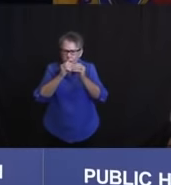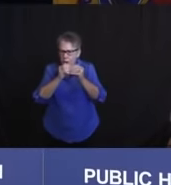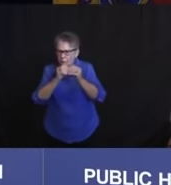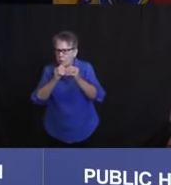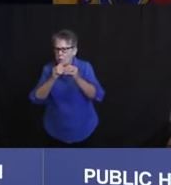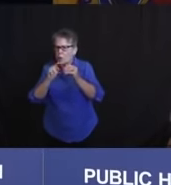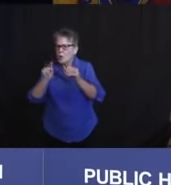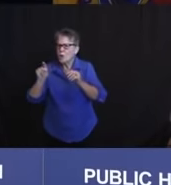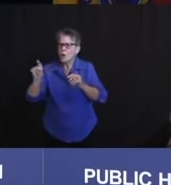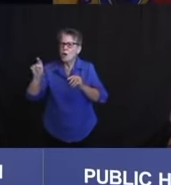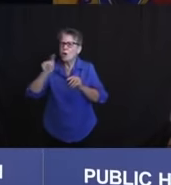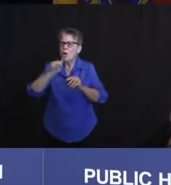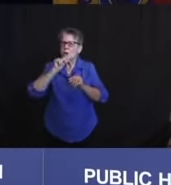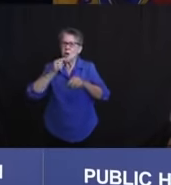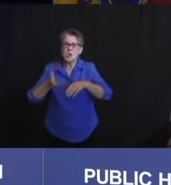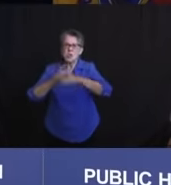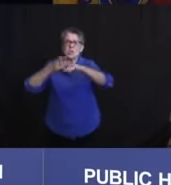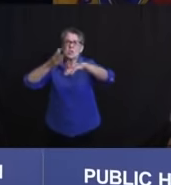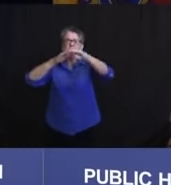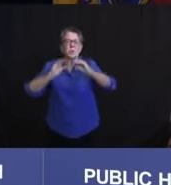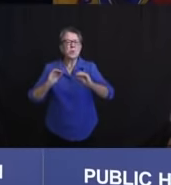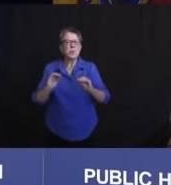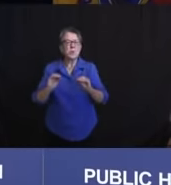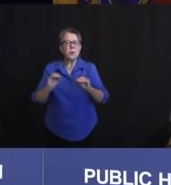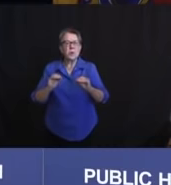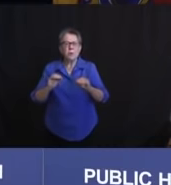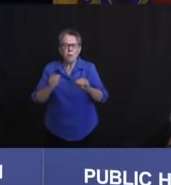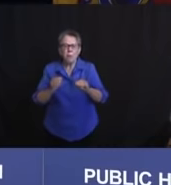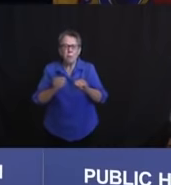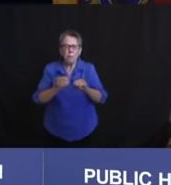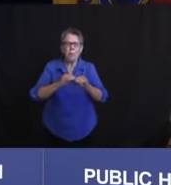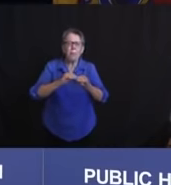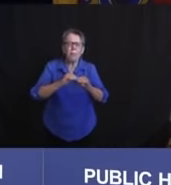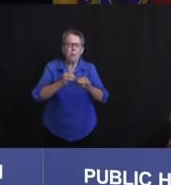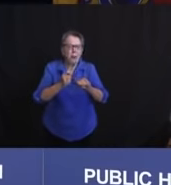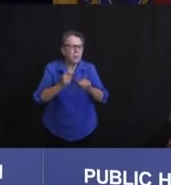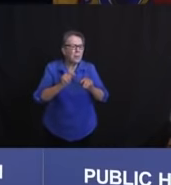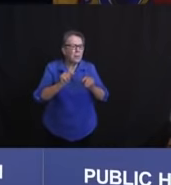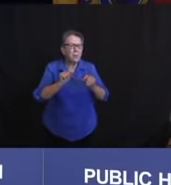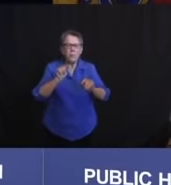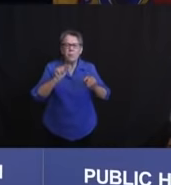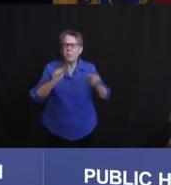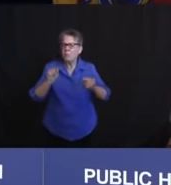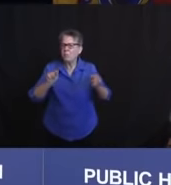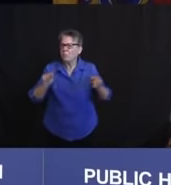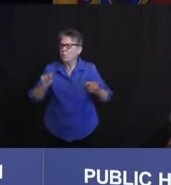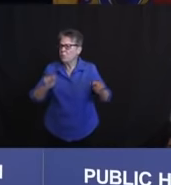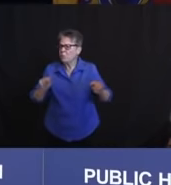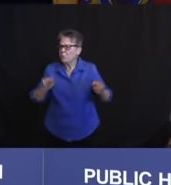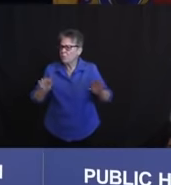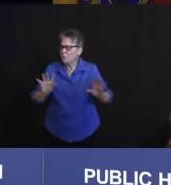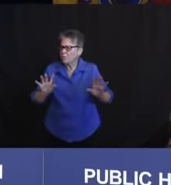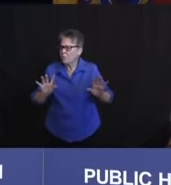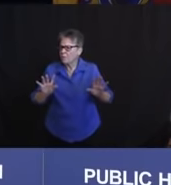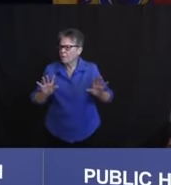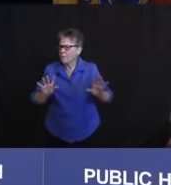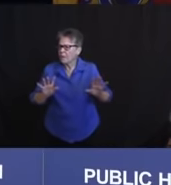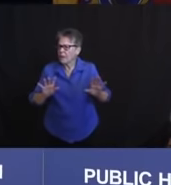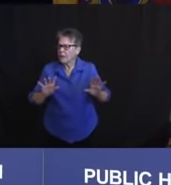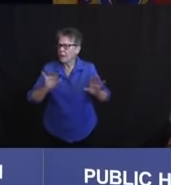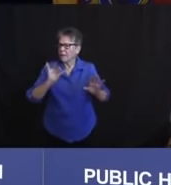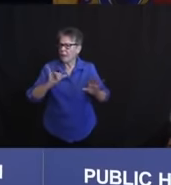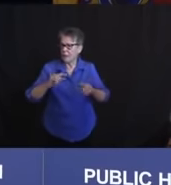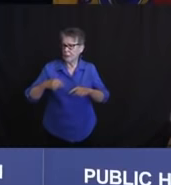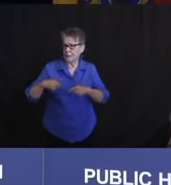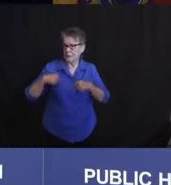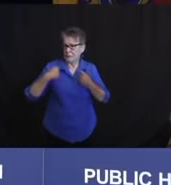example, since Memorial Day weekend, when, folks started really, going out in full force, that